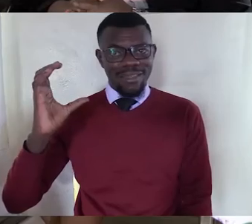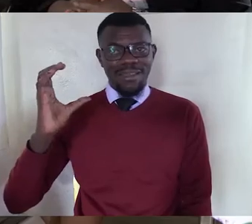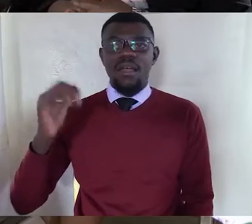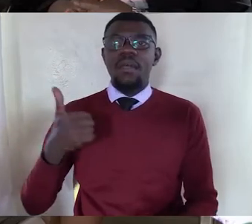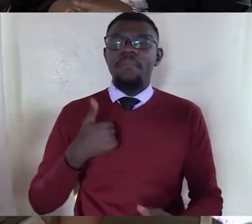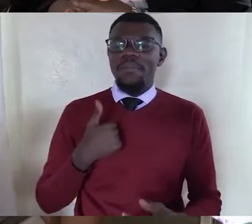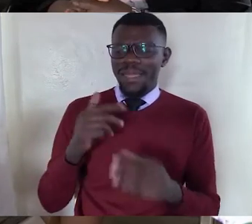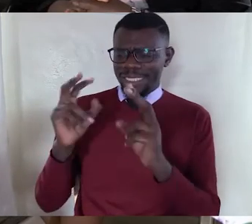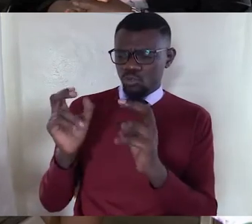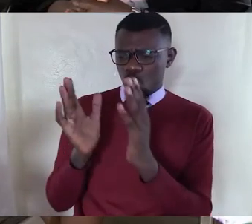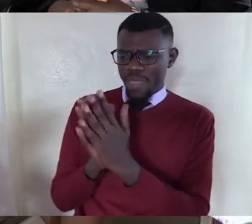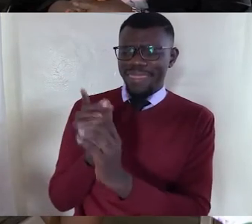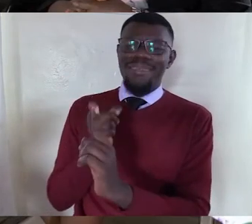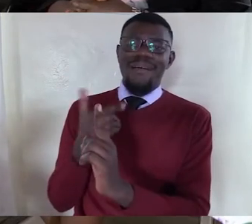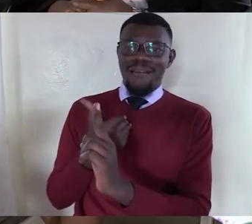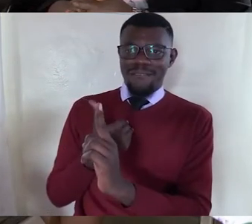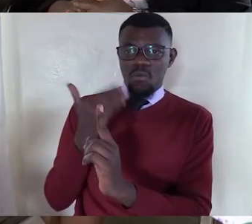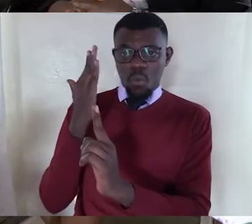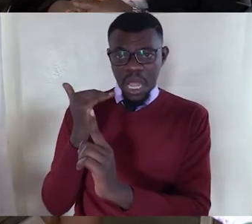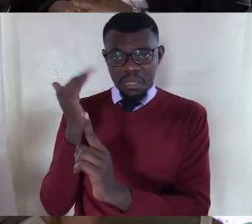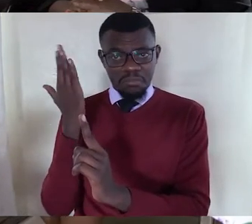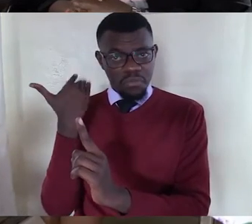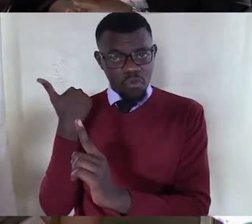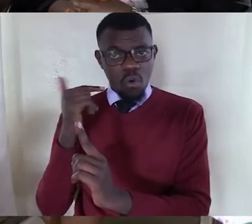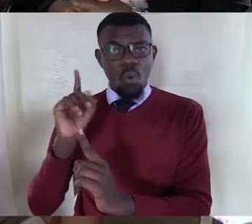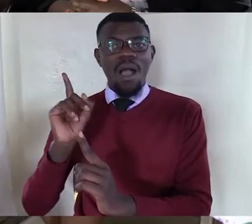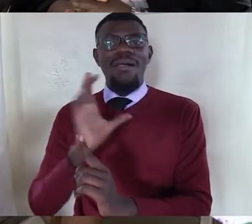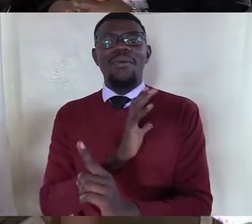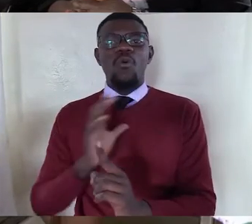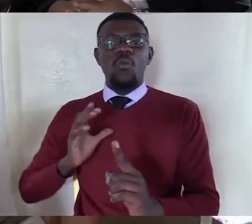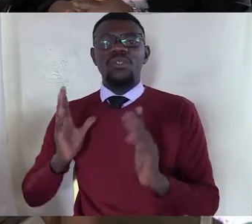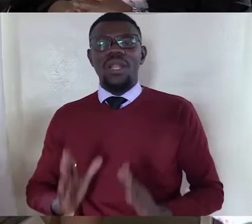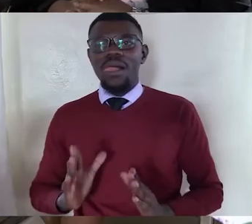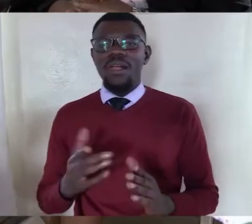doing against an open constitutional violation that is being carried out?